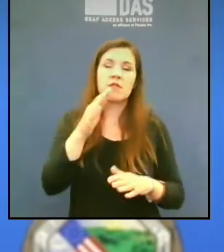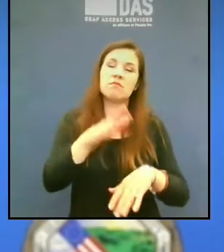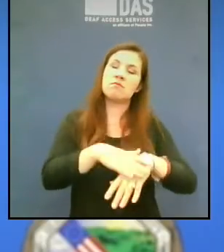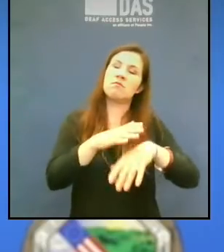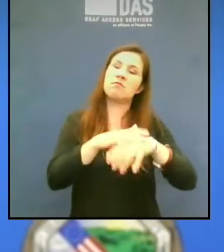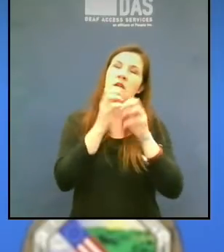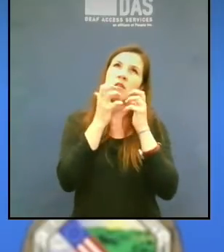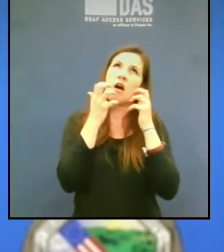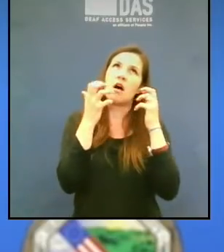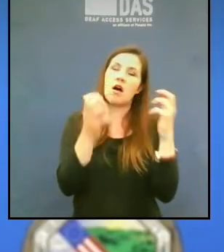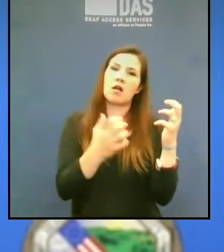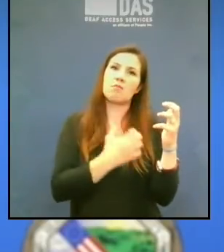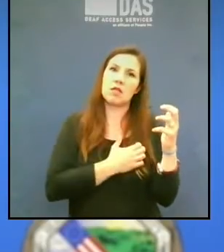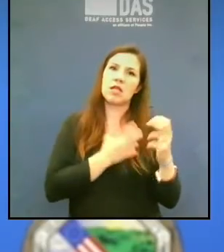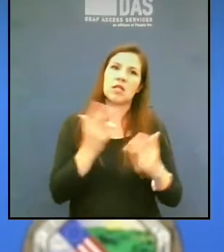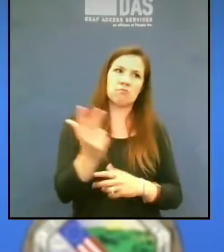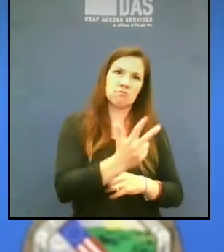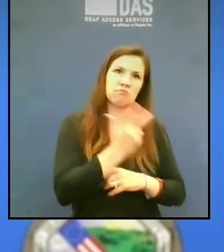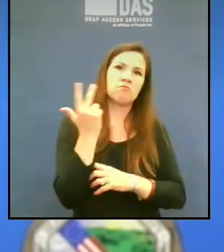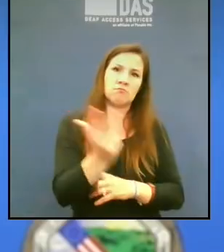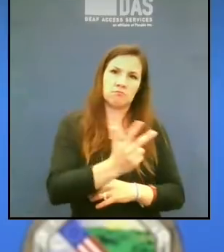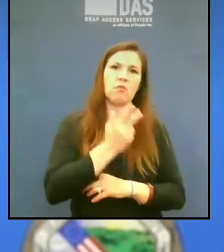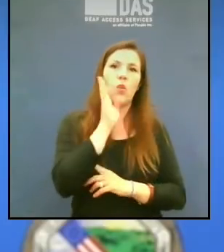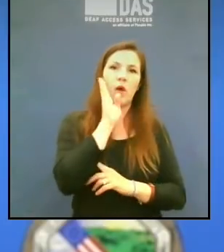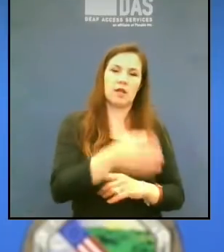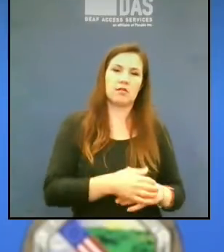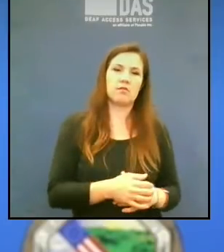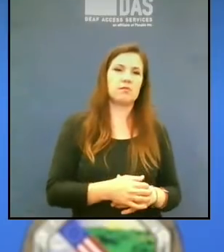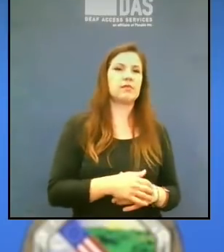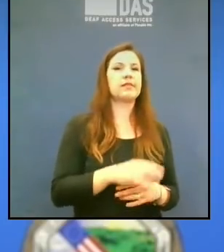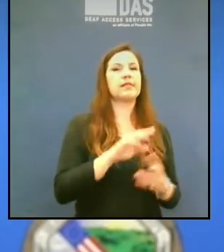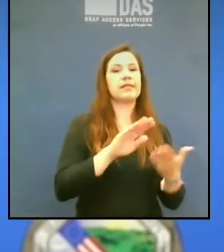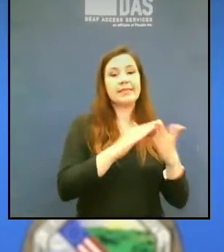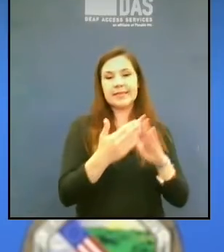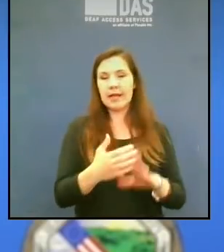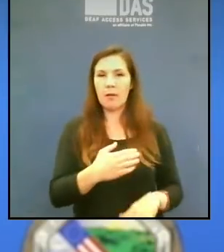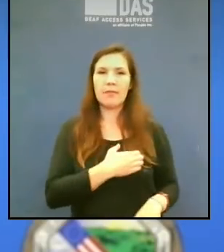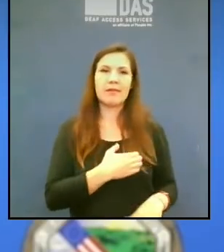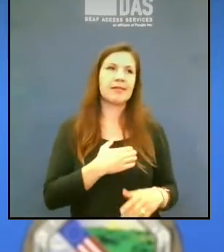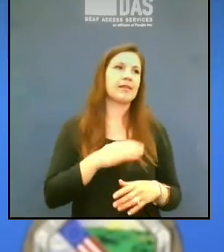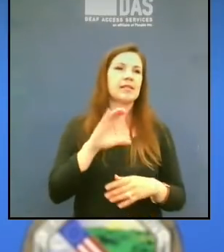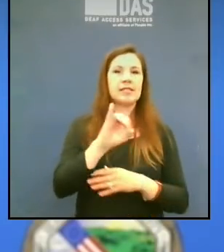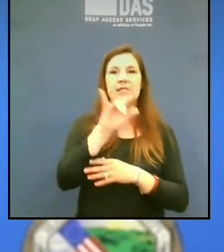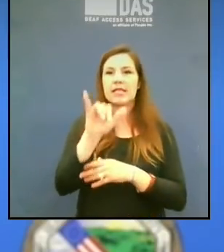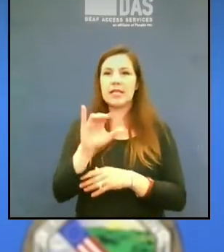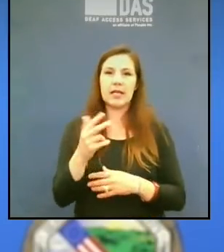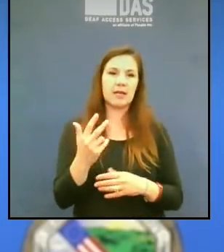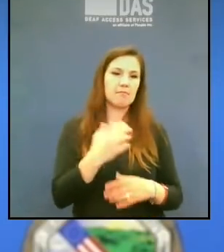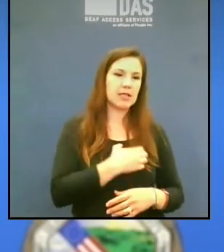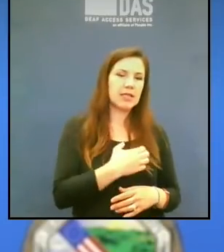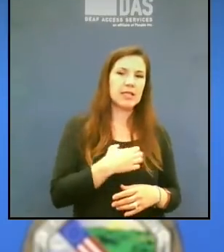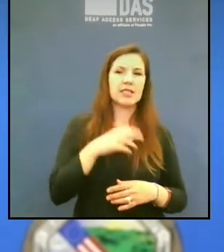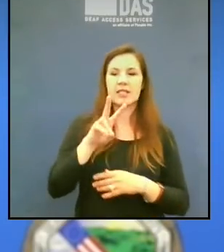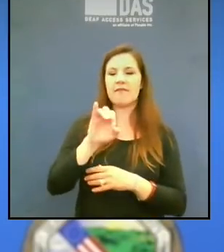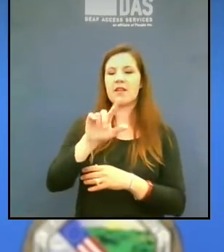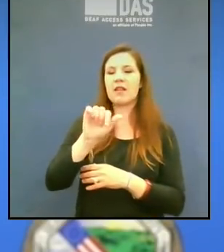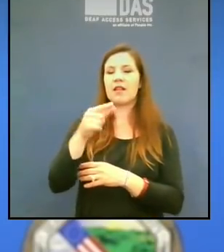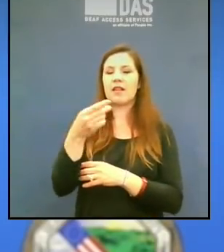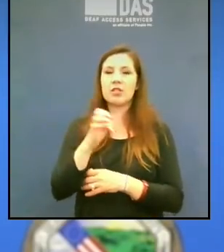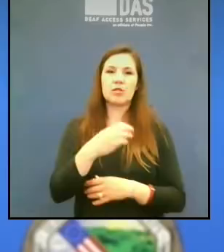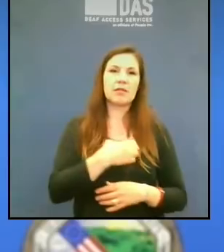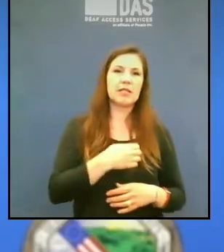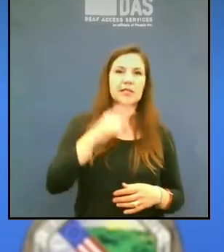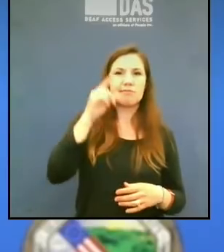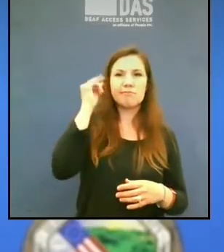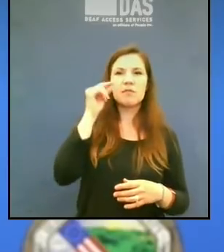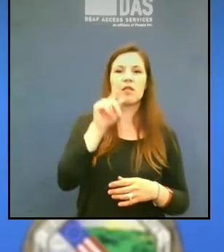the roads tonight. A lot of town police, a lot of city police, a lot of village police, the New York State troopers. There are